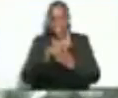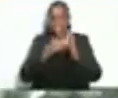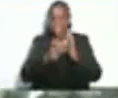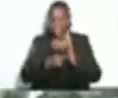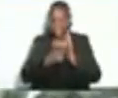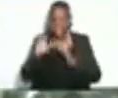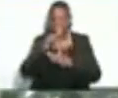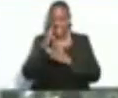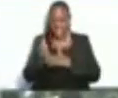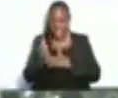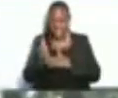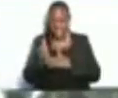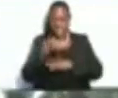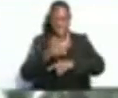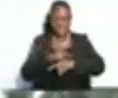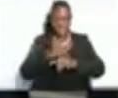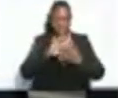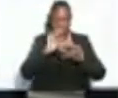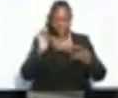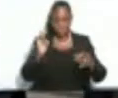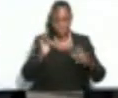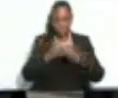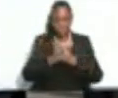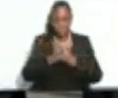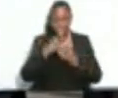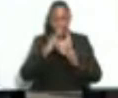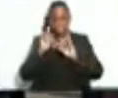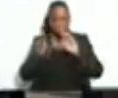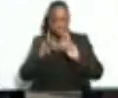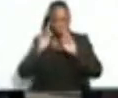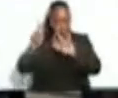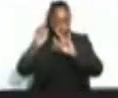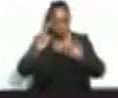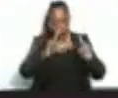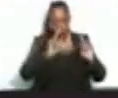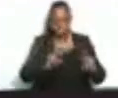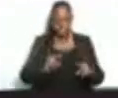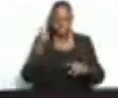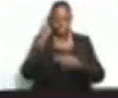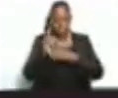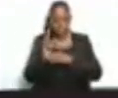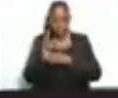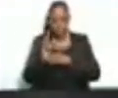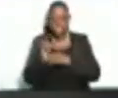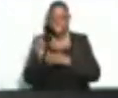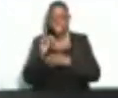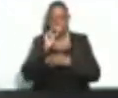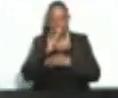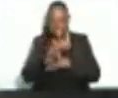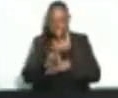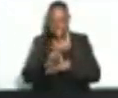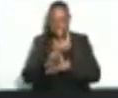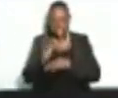this, another gobble gobble of a story. Folks, mad dash for turkeys yesterday as Royal Kidz Academy, through its foundation,